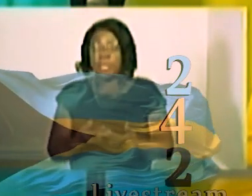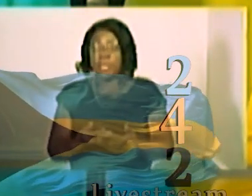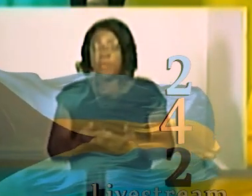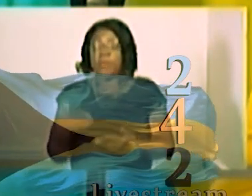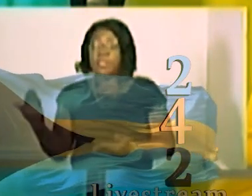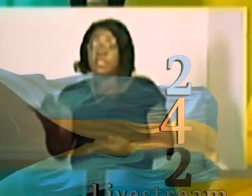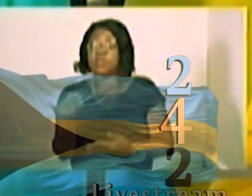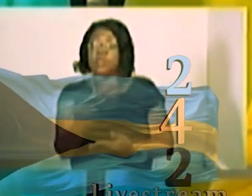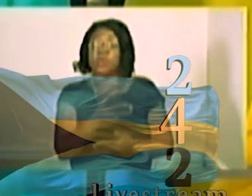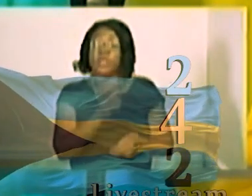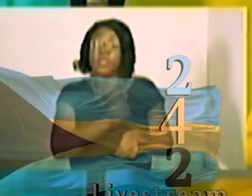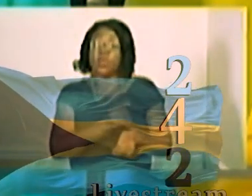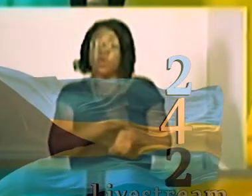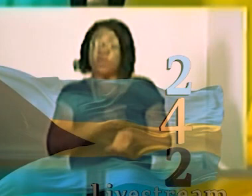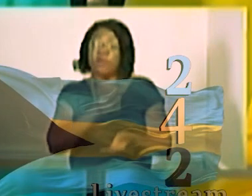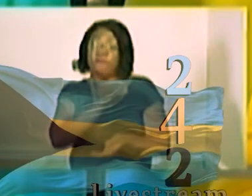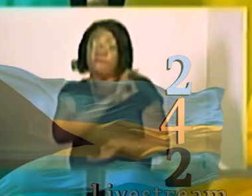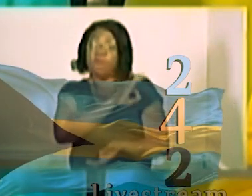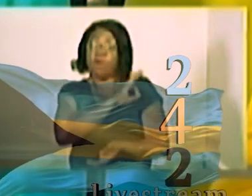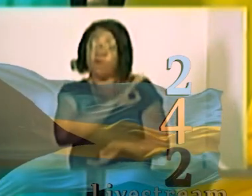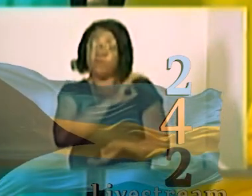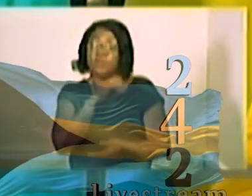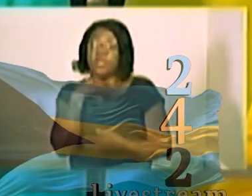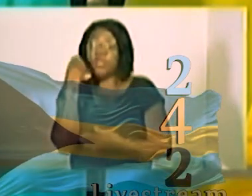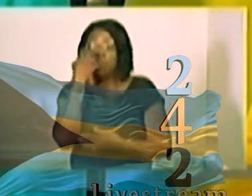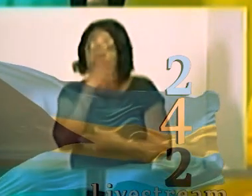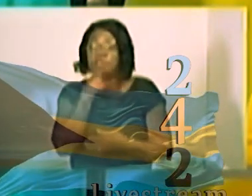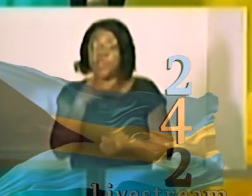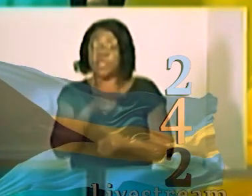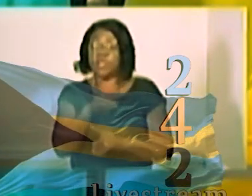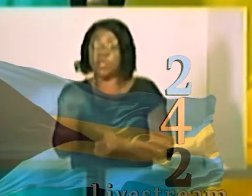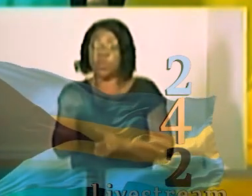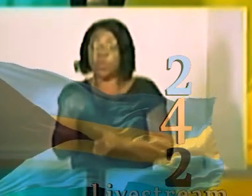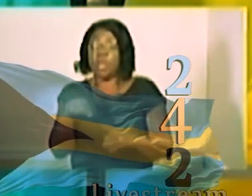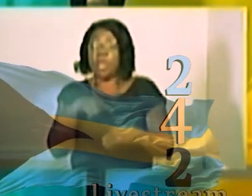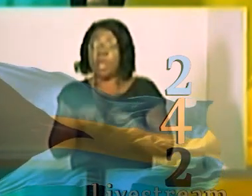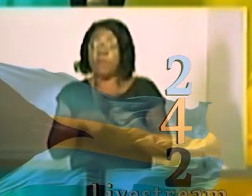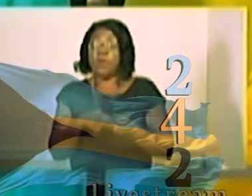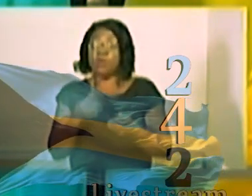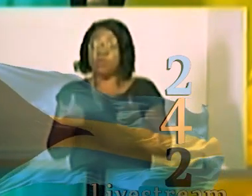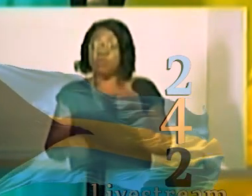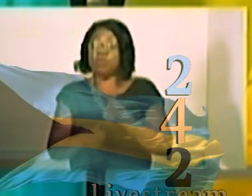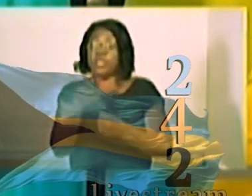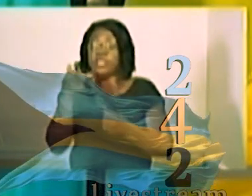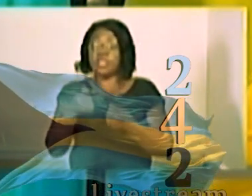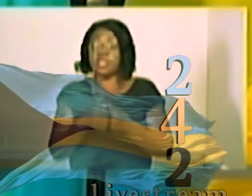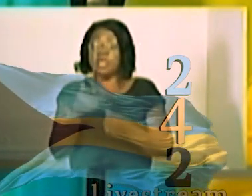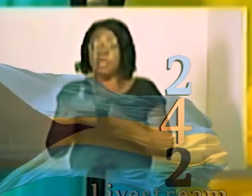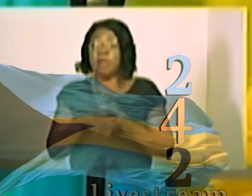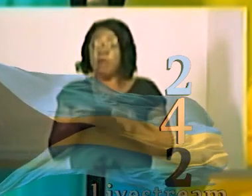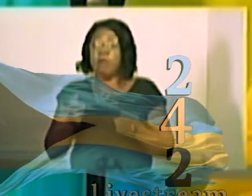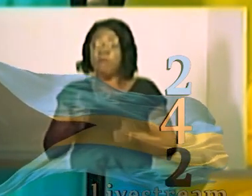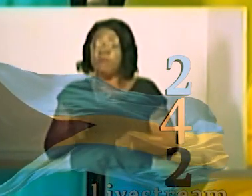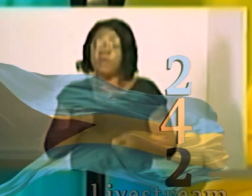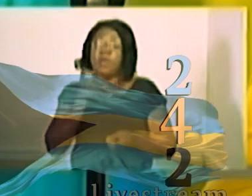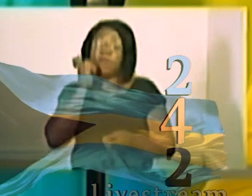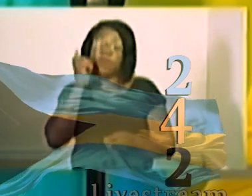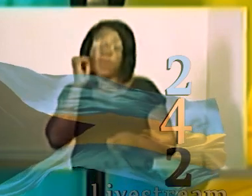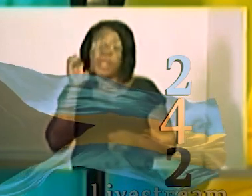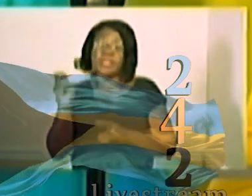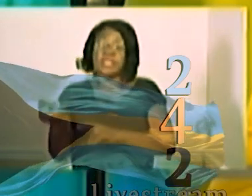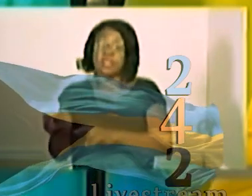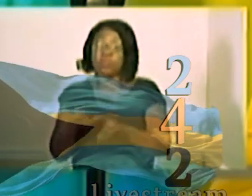Forbes to speak to you as to the low risk, the lowered risk to domestic travel, given